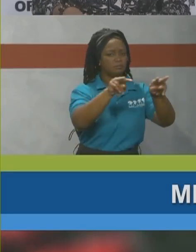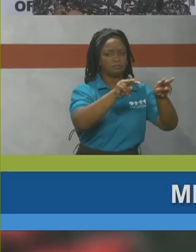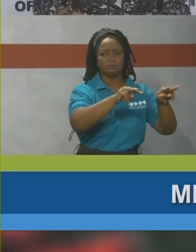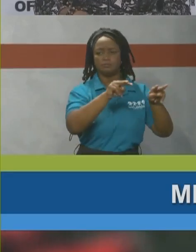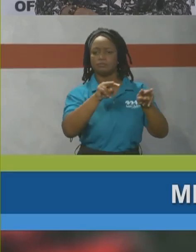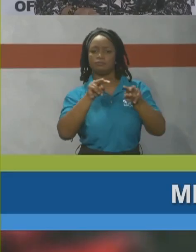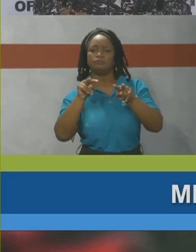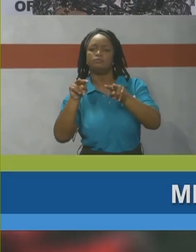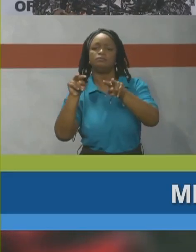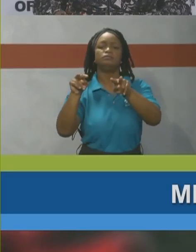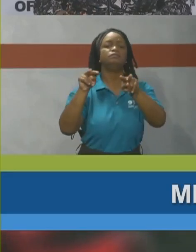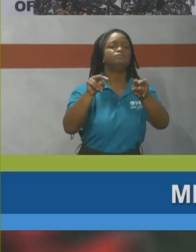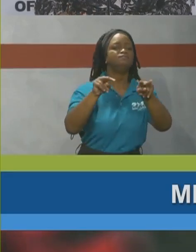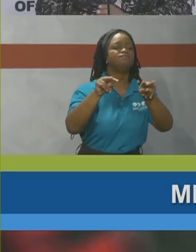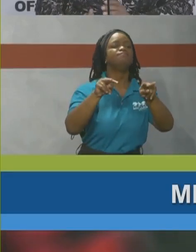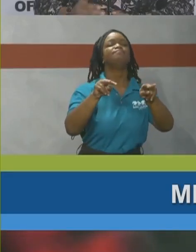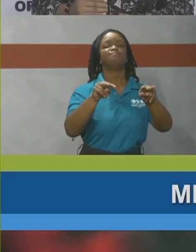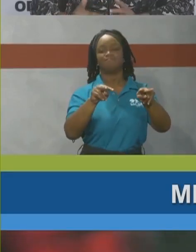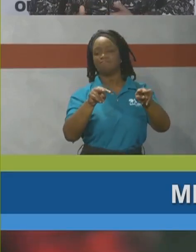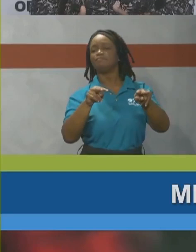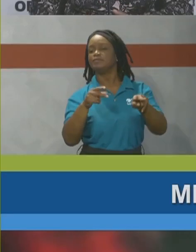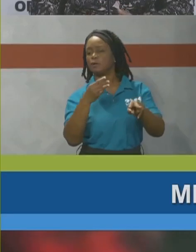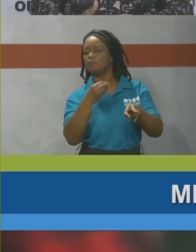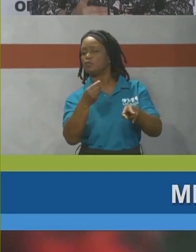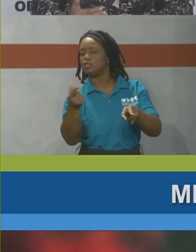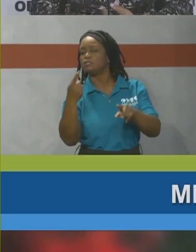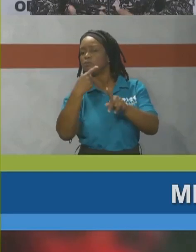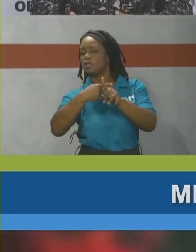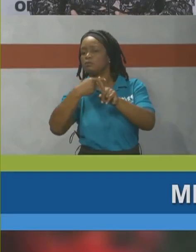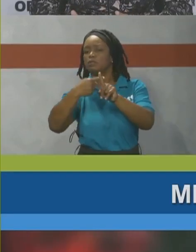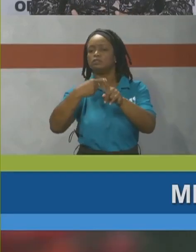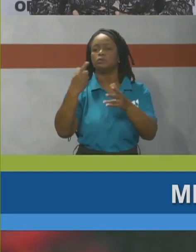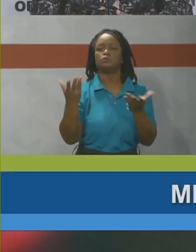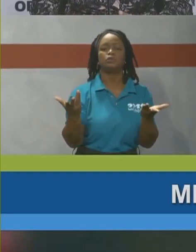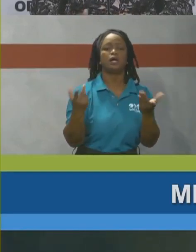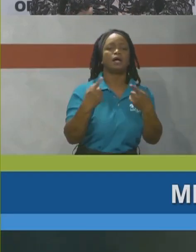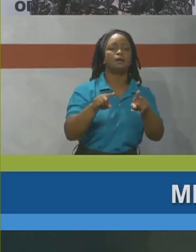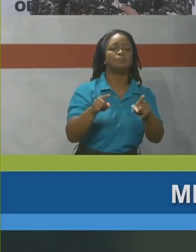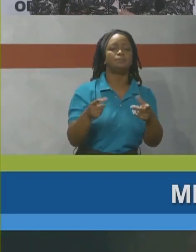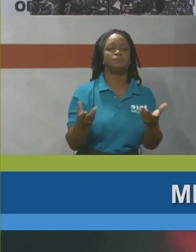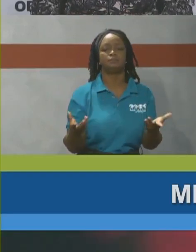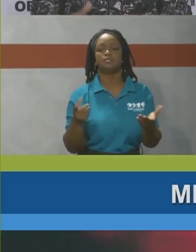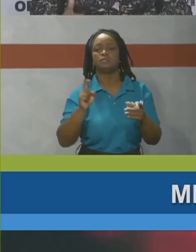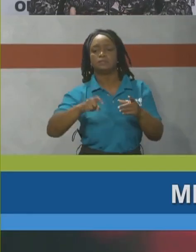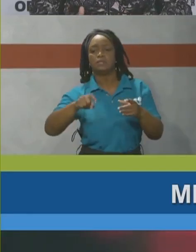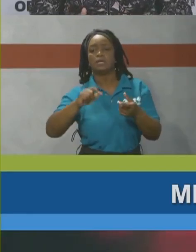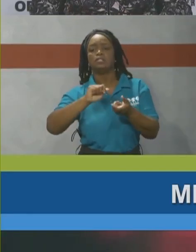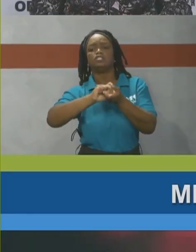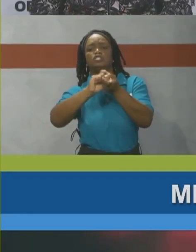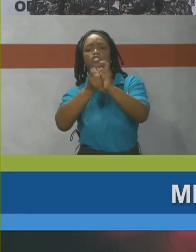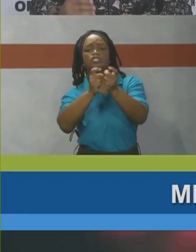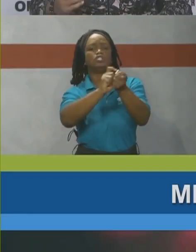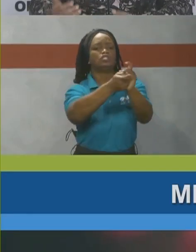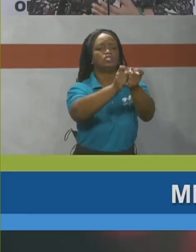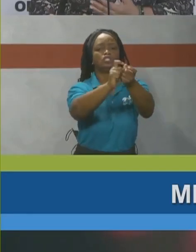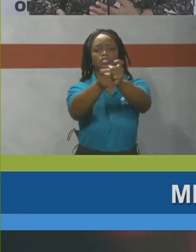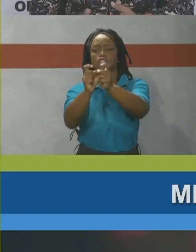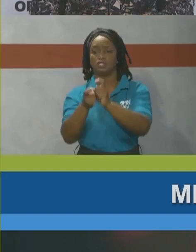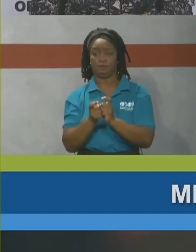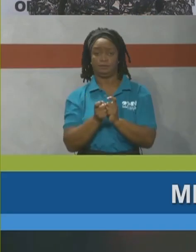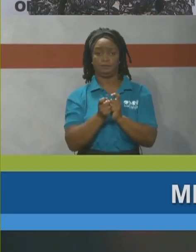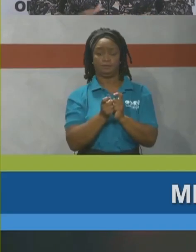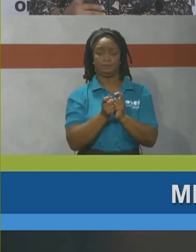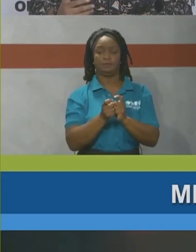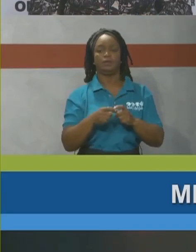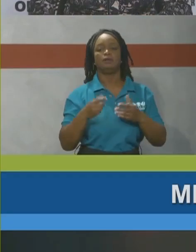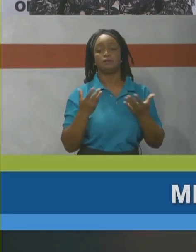look through in terms of the next few months and see what's happening, we have to be agile, of course, because we're still, with the pandemic, we've been up and down,